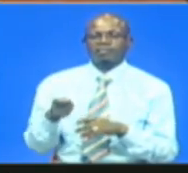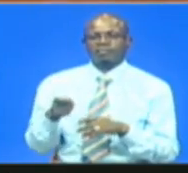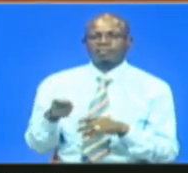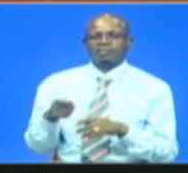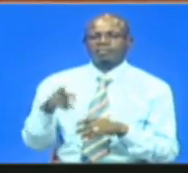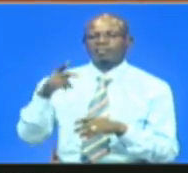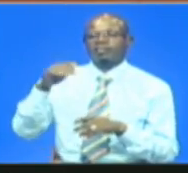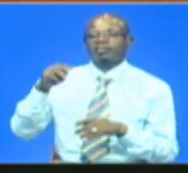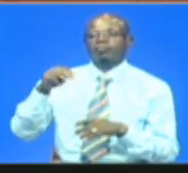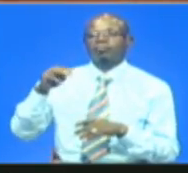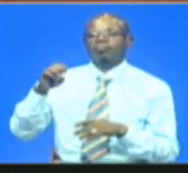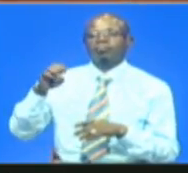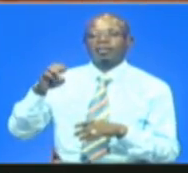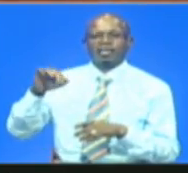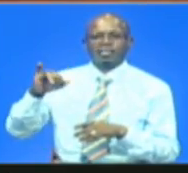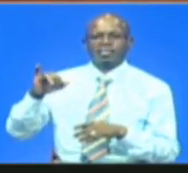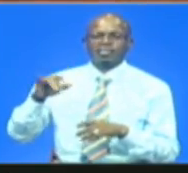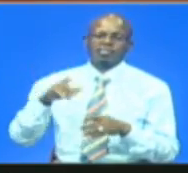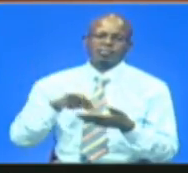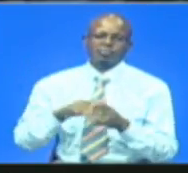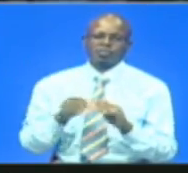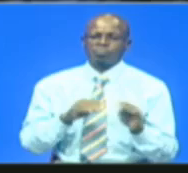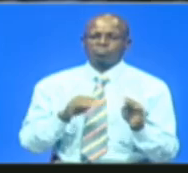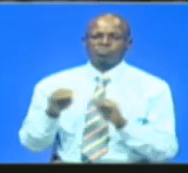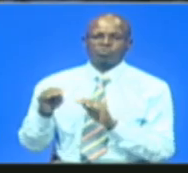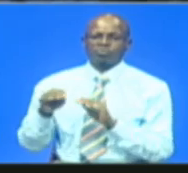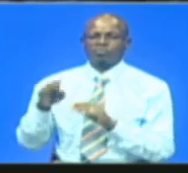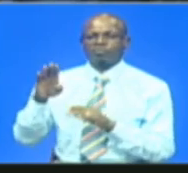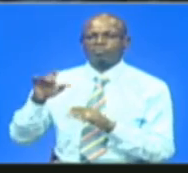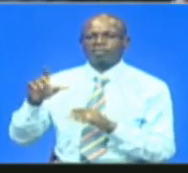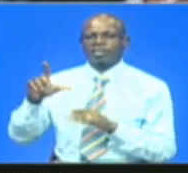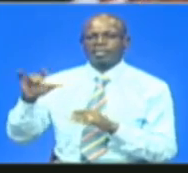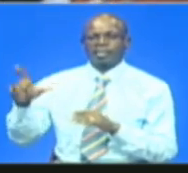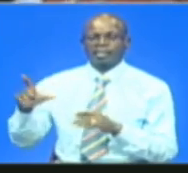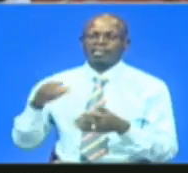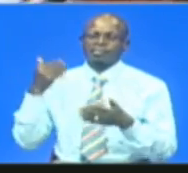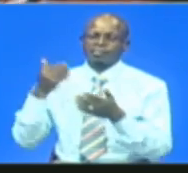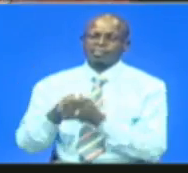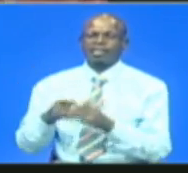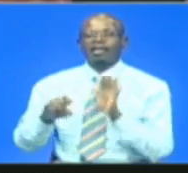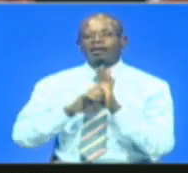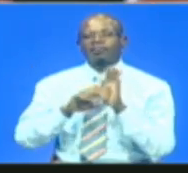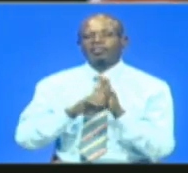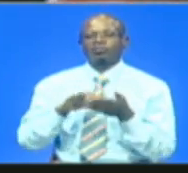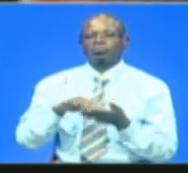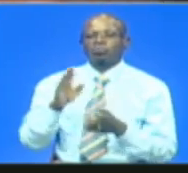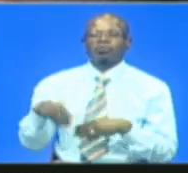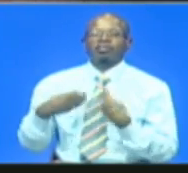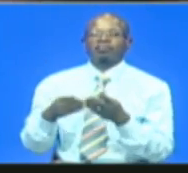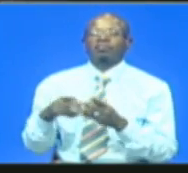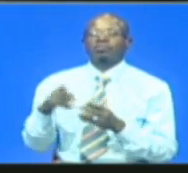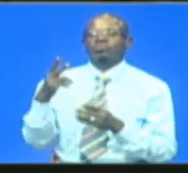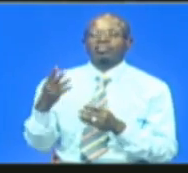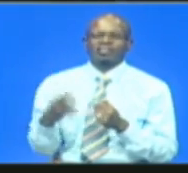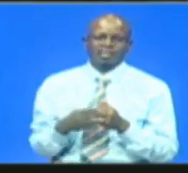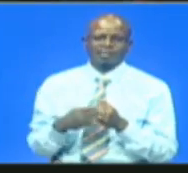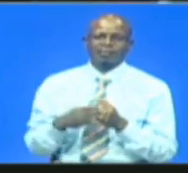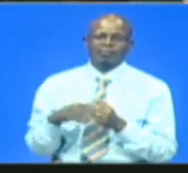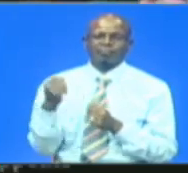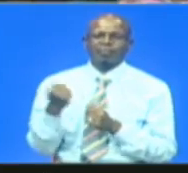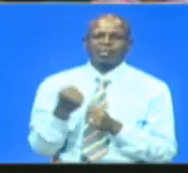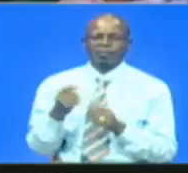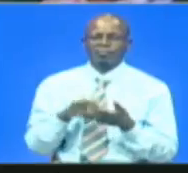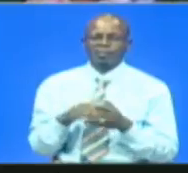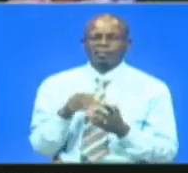application for bail until witness statements and other bits of evidence are provided on the 29th of May. Justice Kimei directed that the case will be taken over